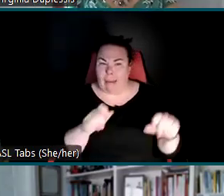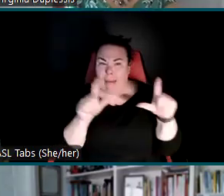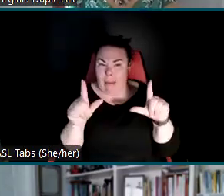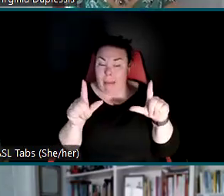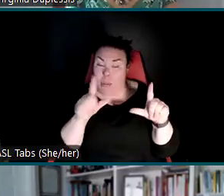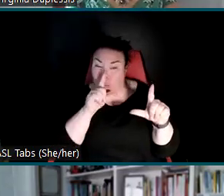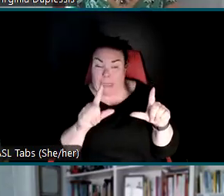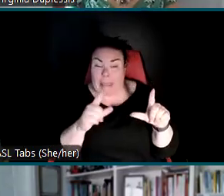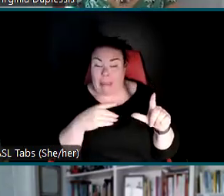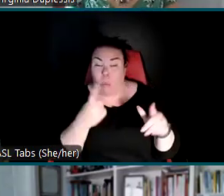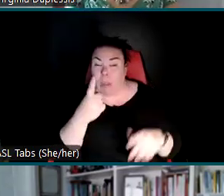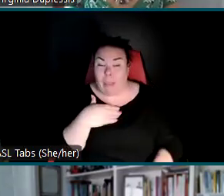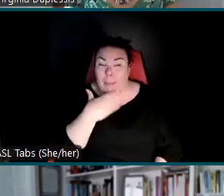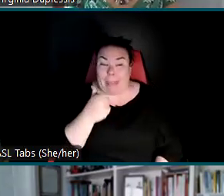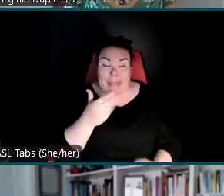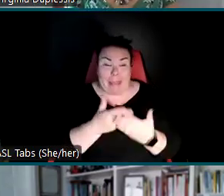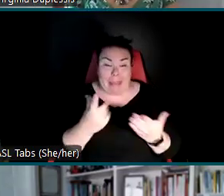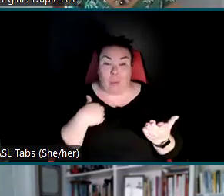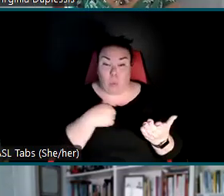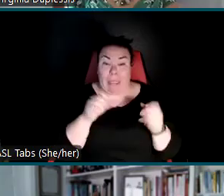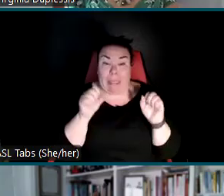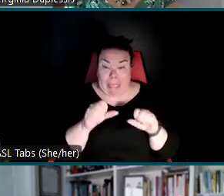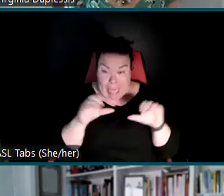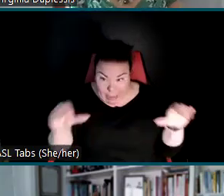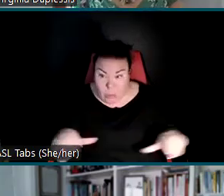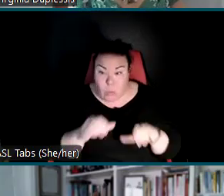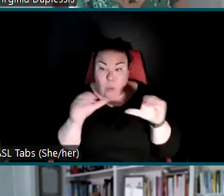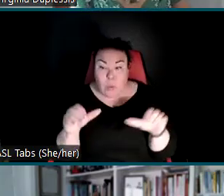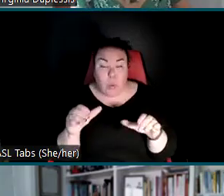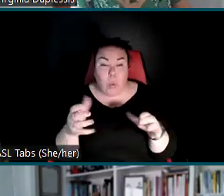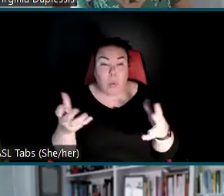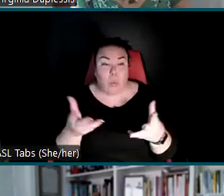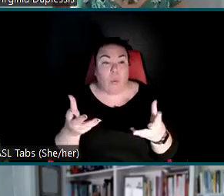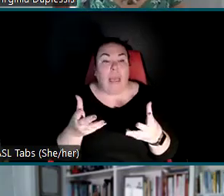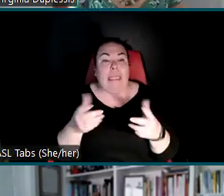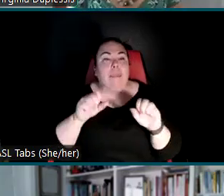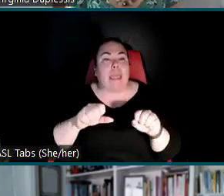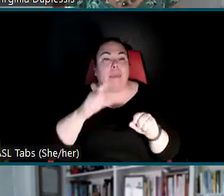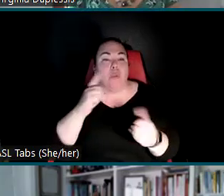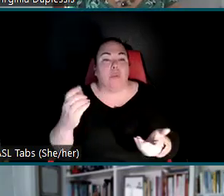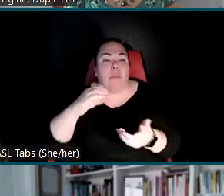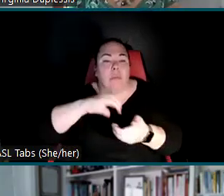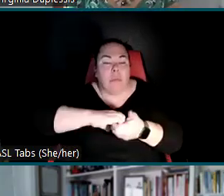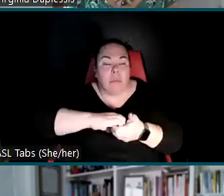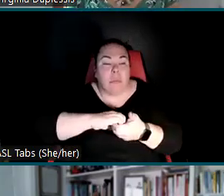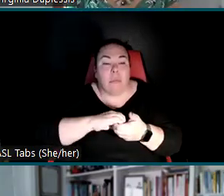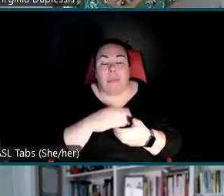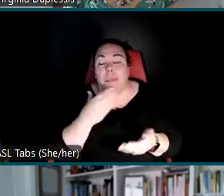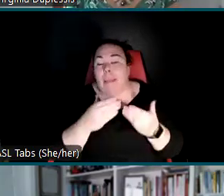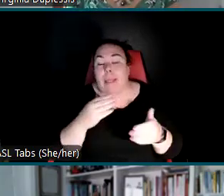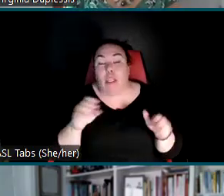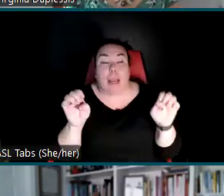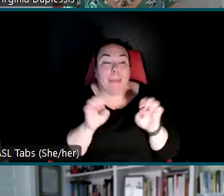do is build these partnerships ahead of the disaster. So those might look like with emergency management,